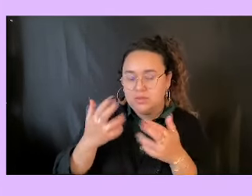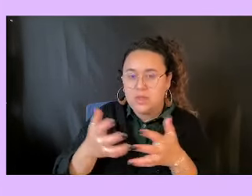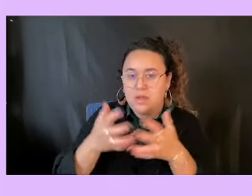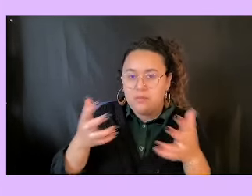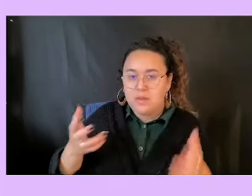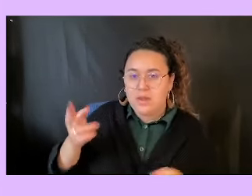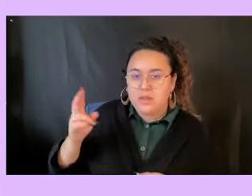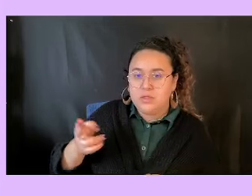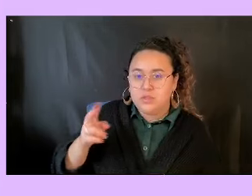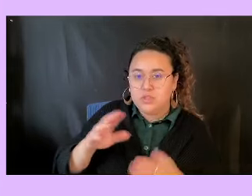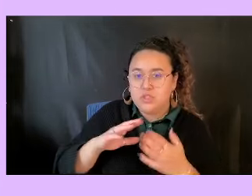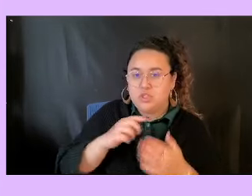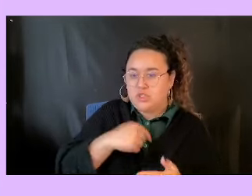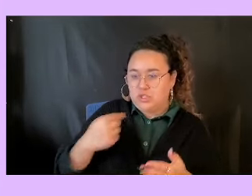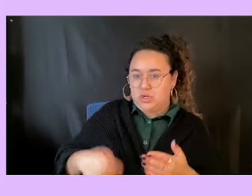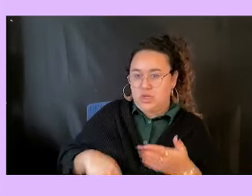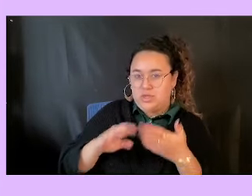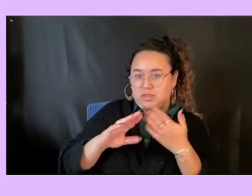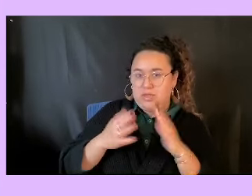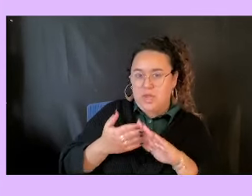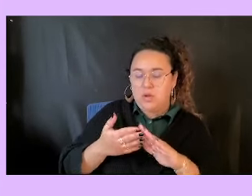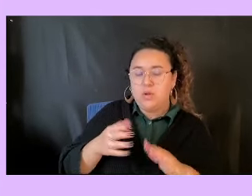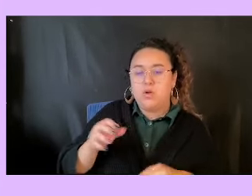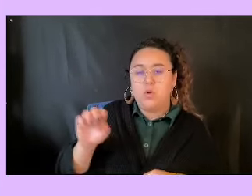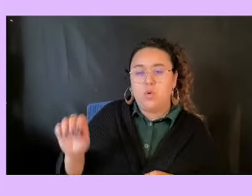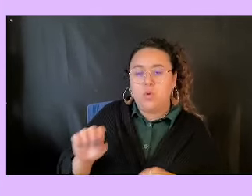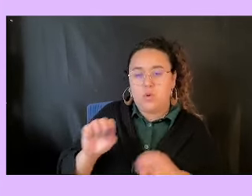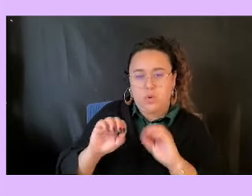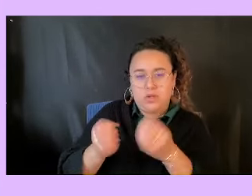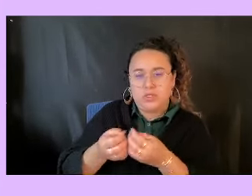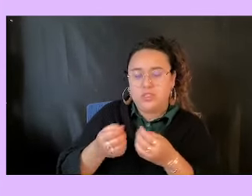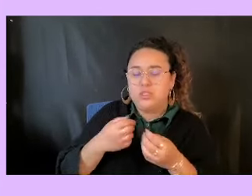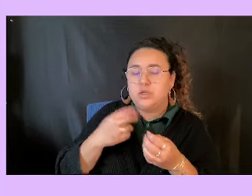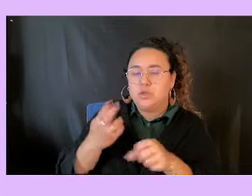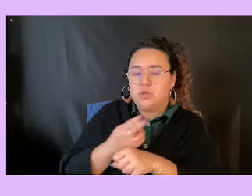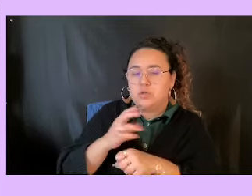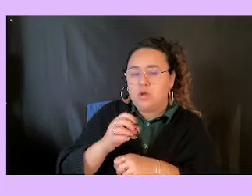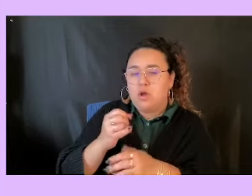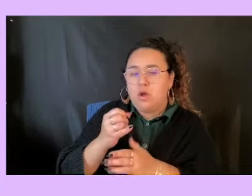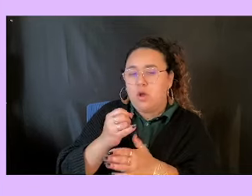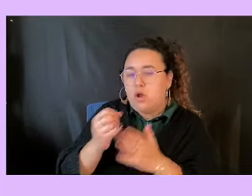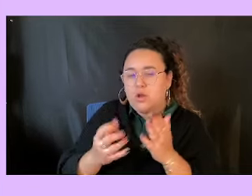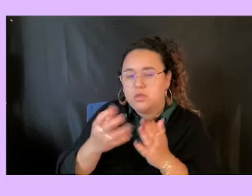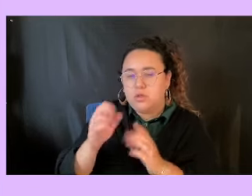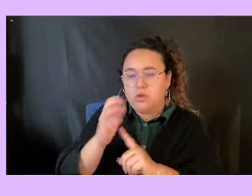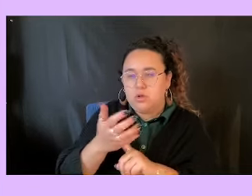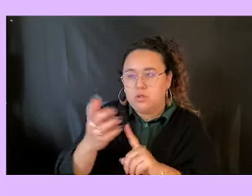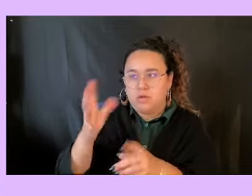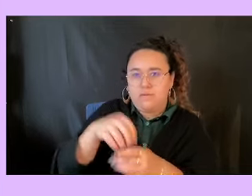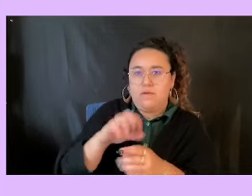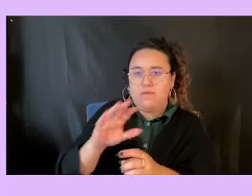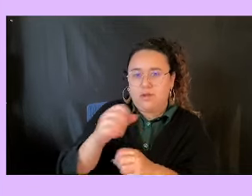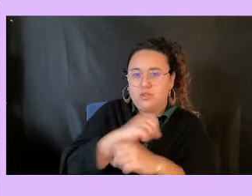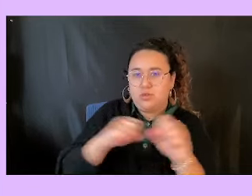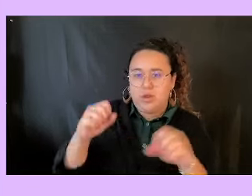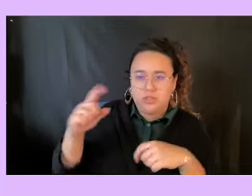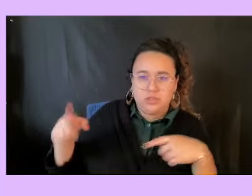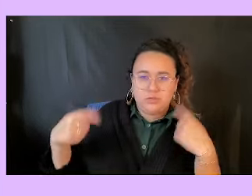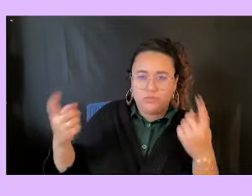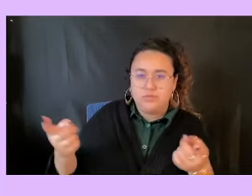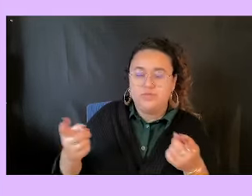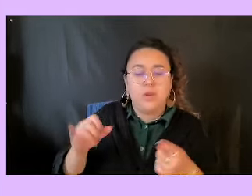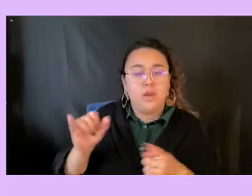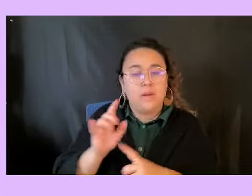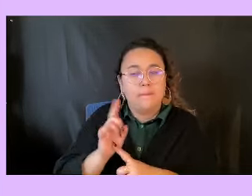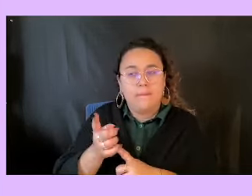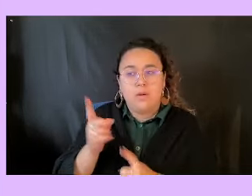and organizations in Chinatown have been using arts and culture as part of their strategy all this time, but also a moment where I'm in a